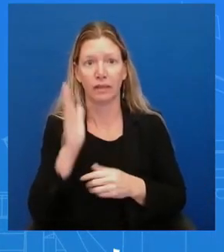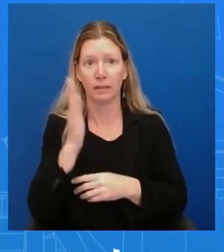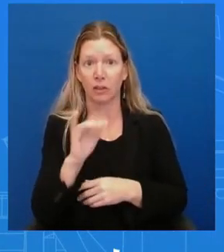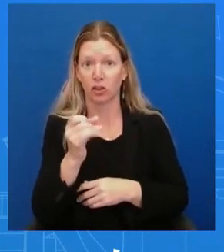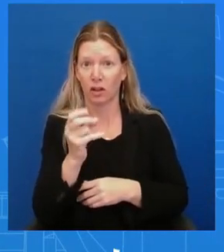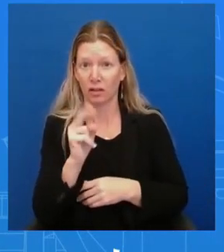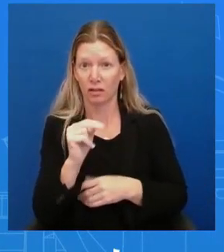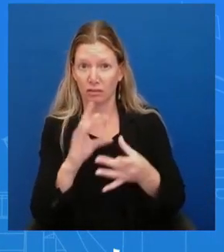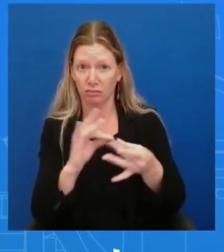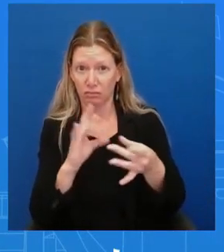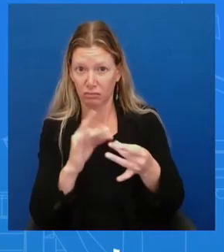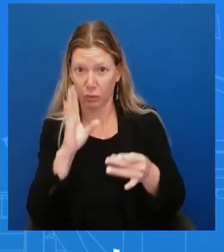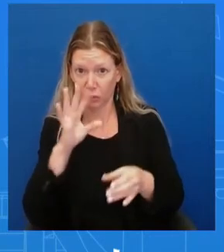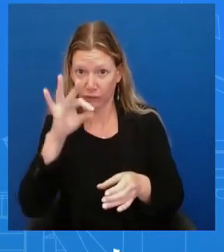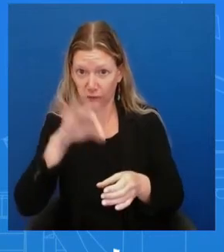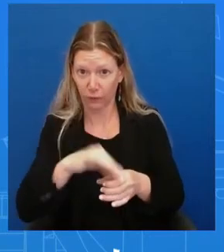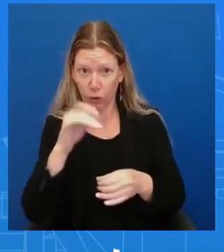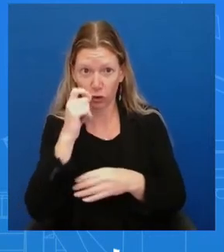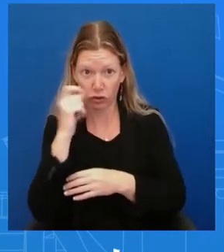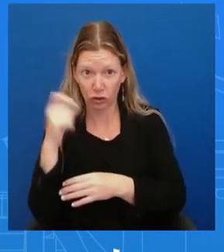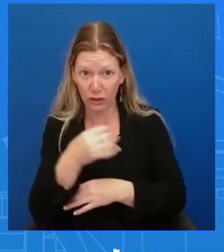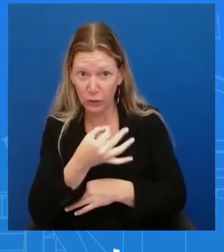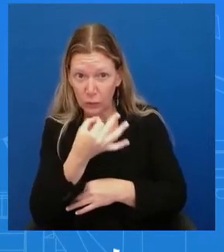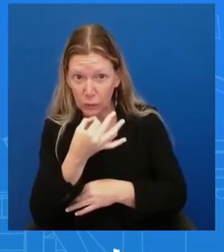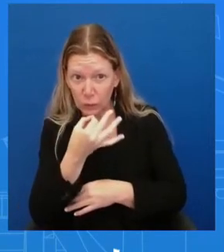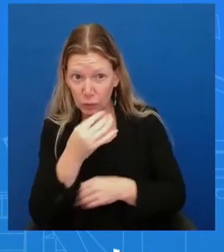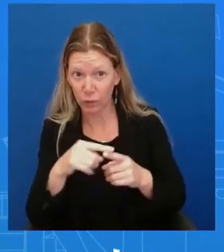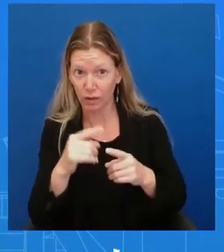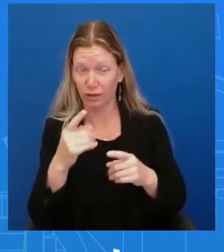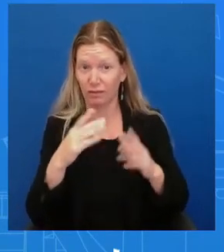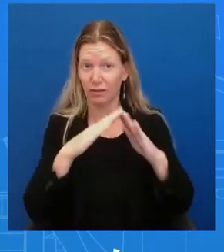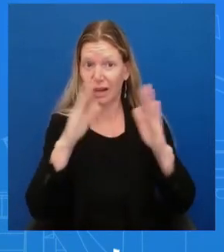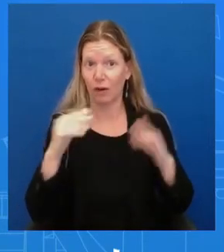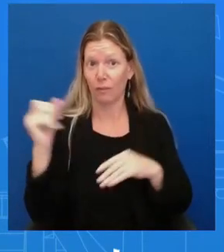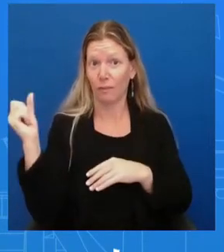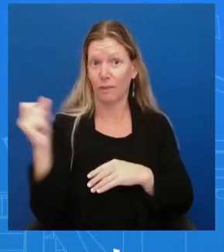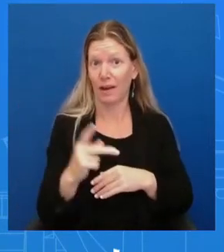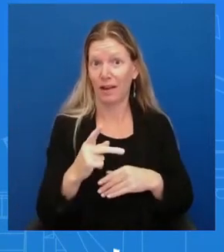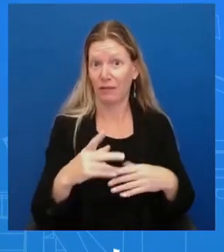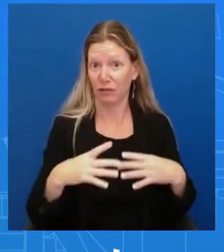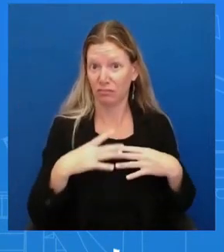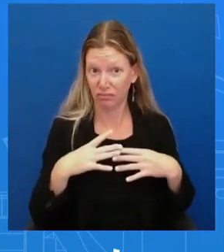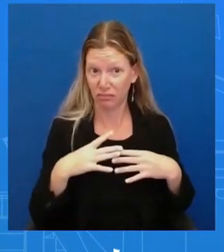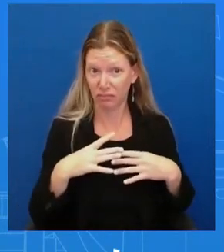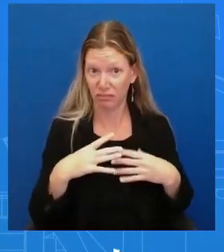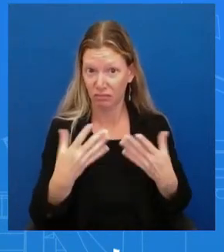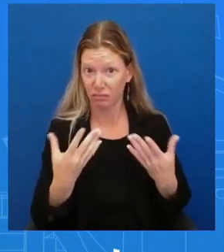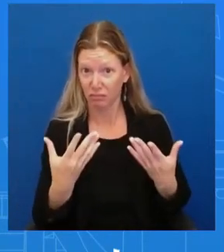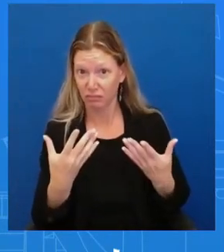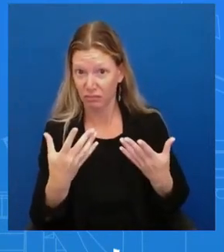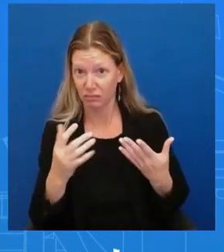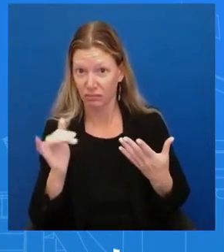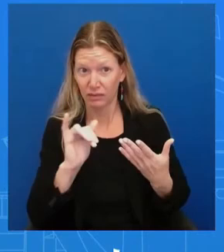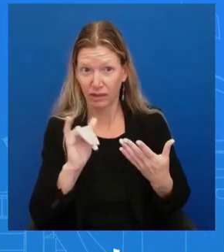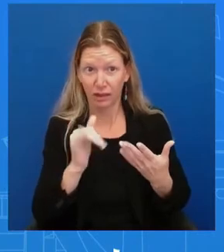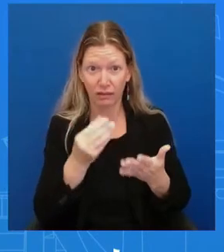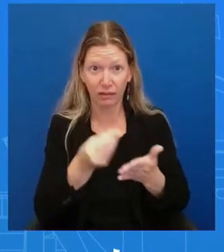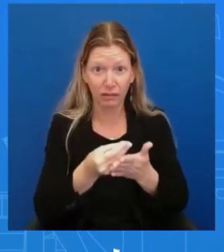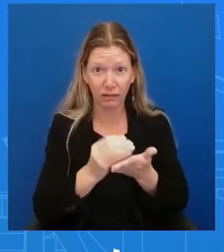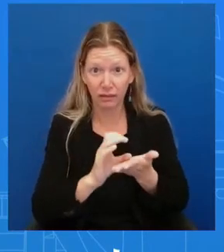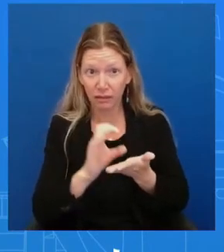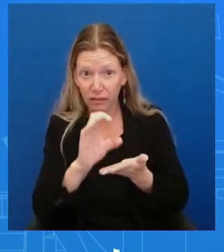like making some portion of it a loan. If that's the only way to get Ukraine aid passed, would the president sign that kind of bill? I'm not going to get